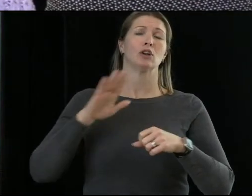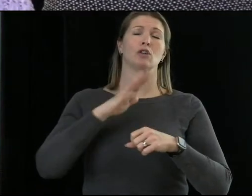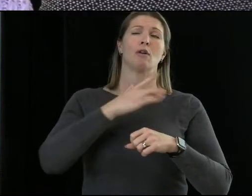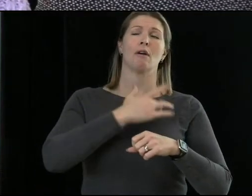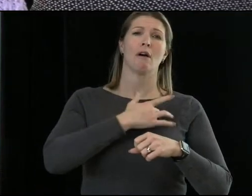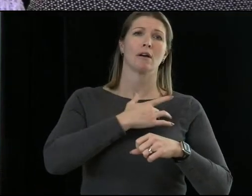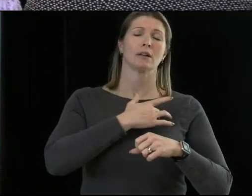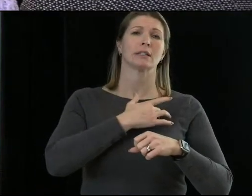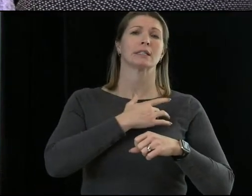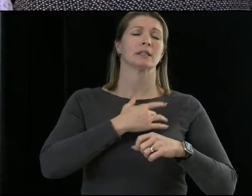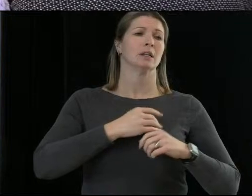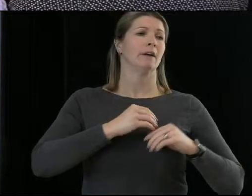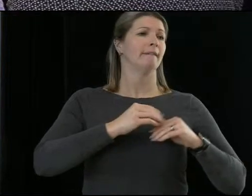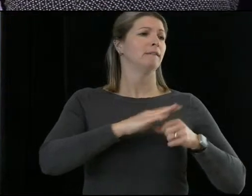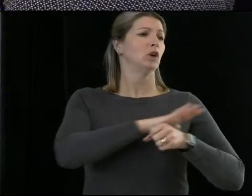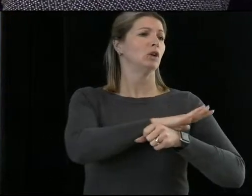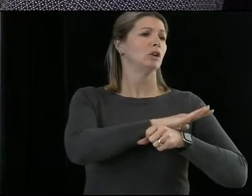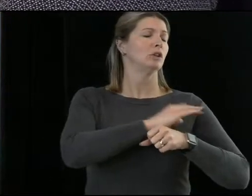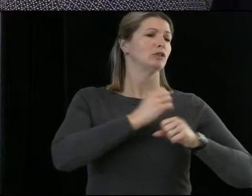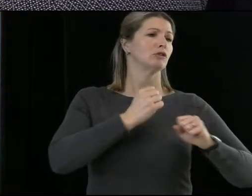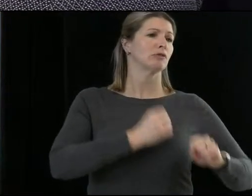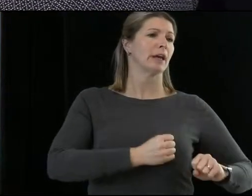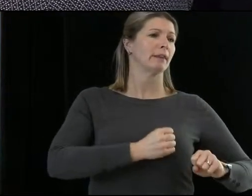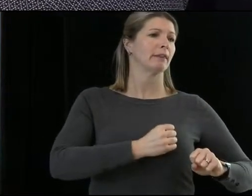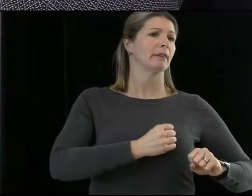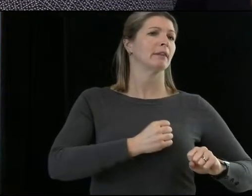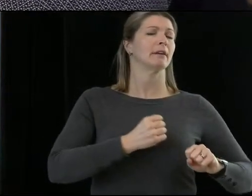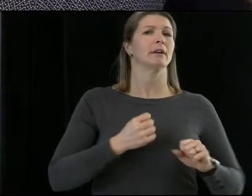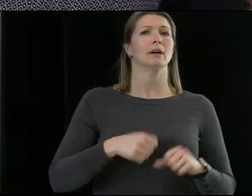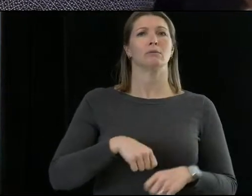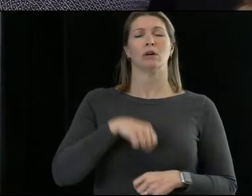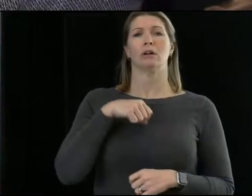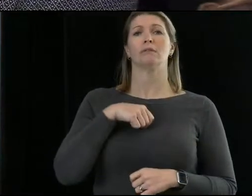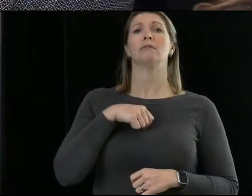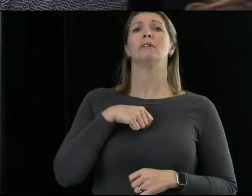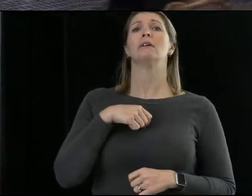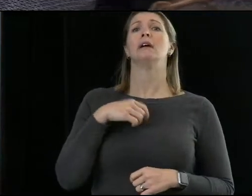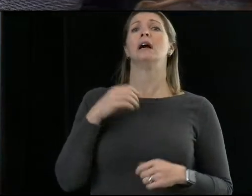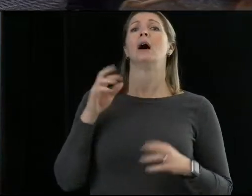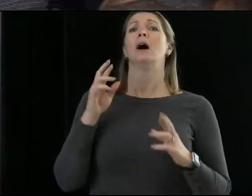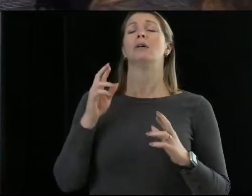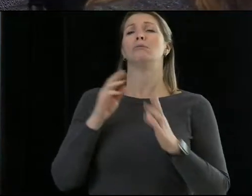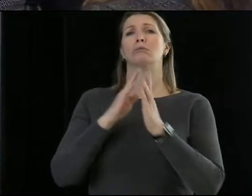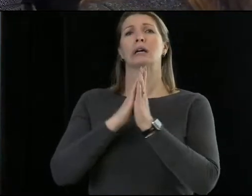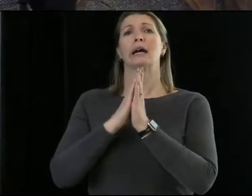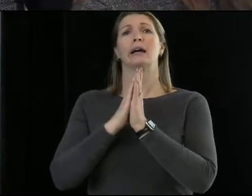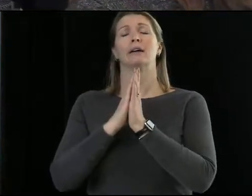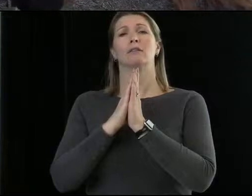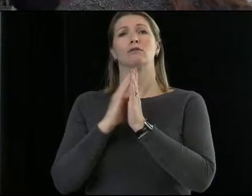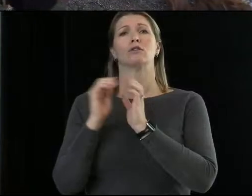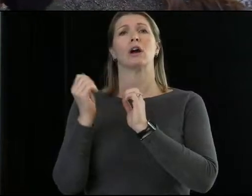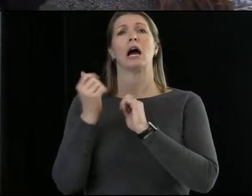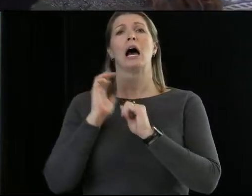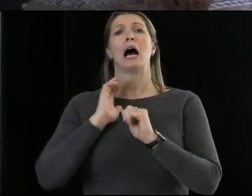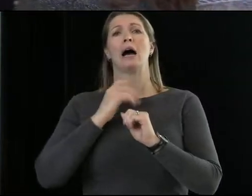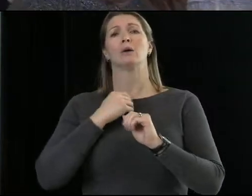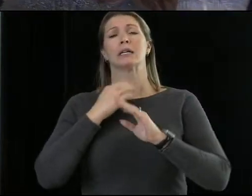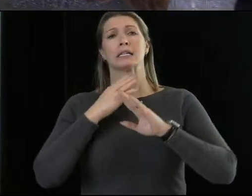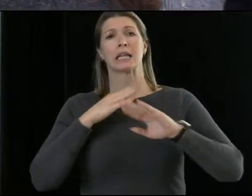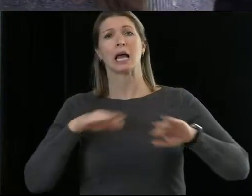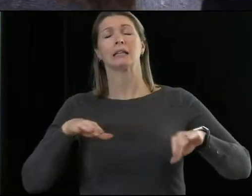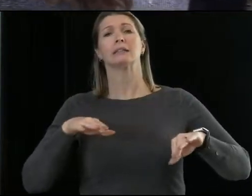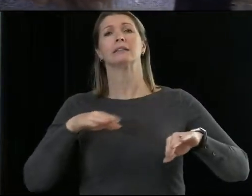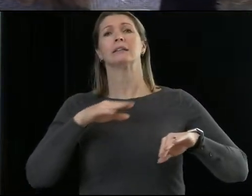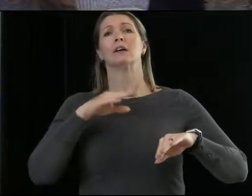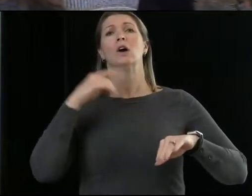strength and courage, and that we thank you for calling us out of silence today for all our missing and murdered Indigenous